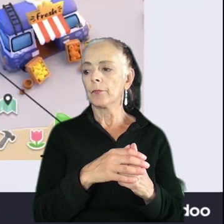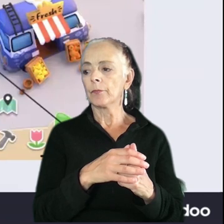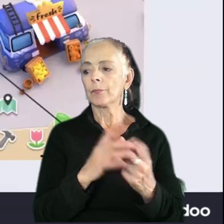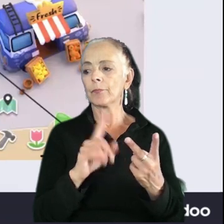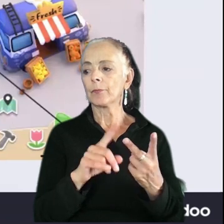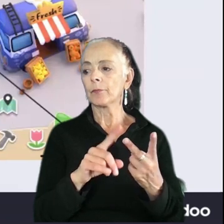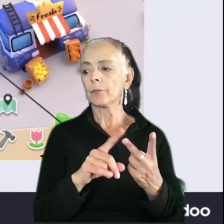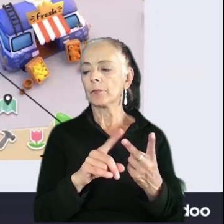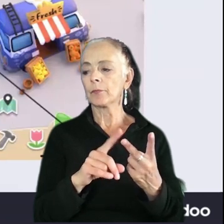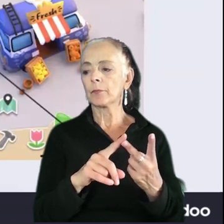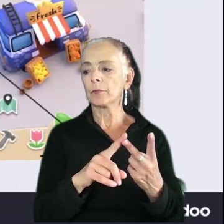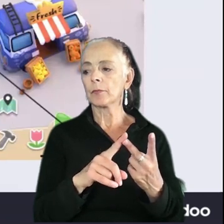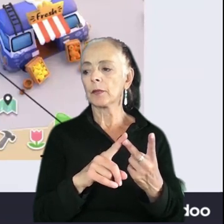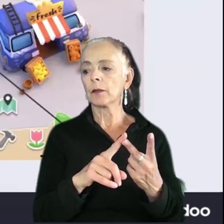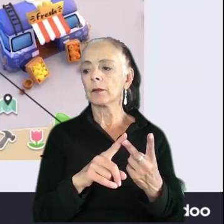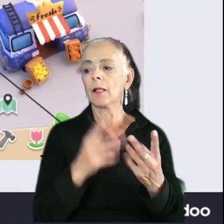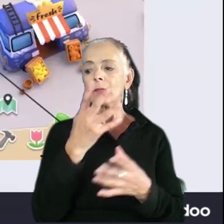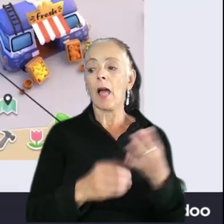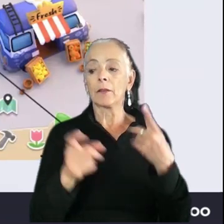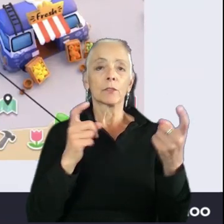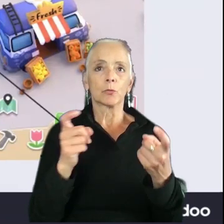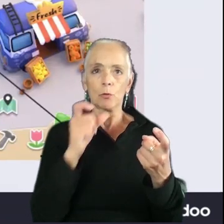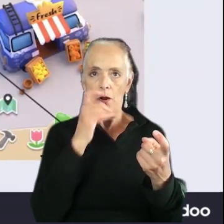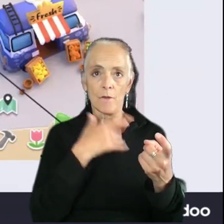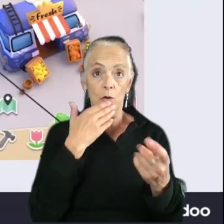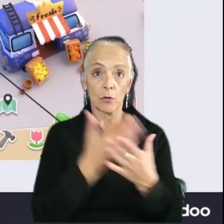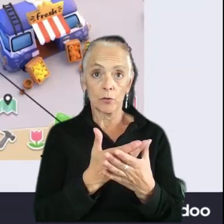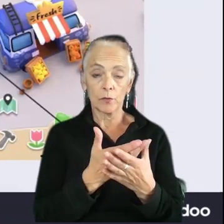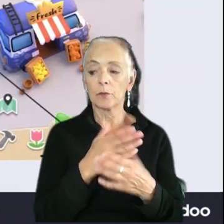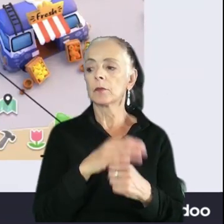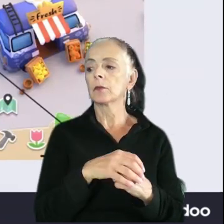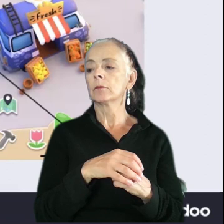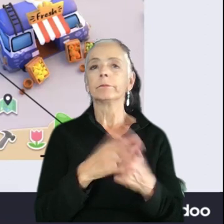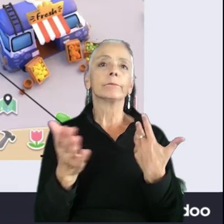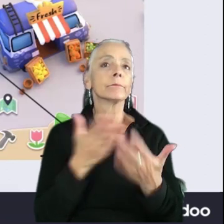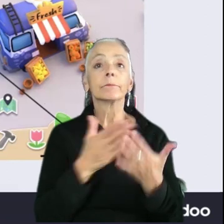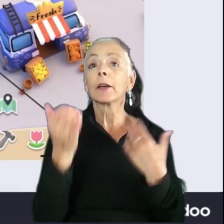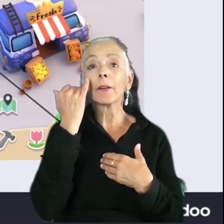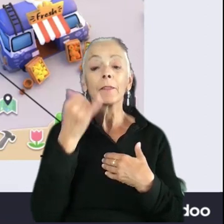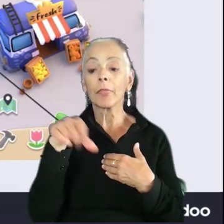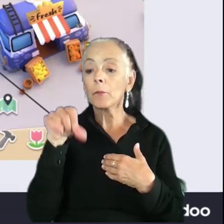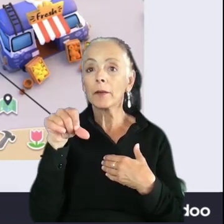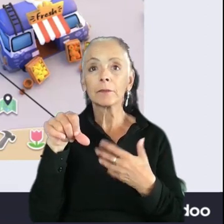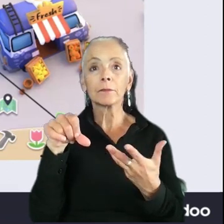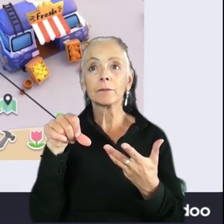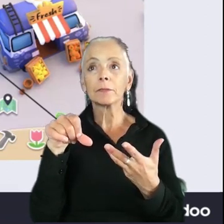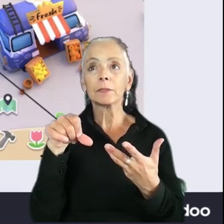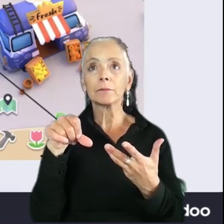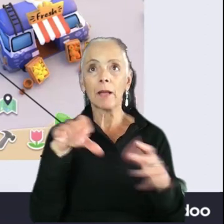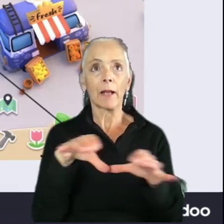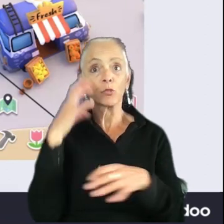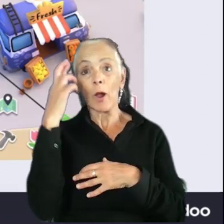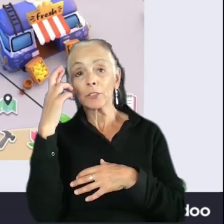And also, the lack of control didn't feel good. So it doesn't matter if the button acts in a rational way.